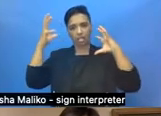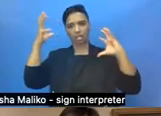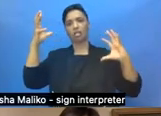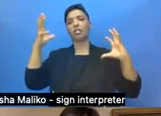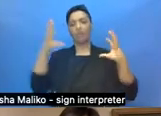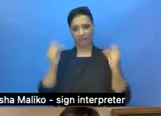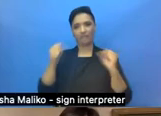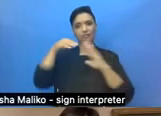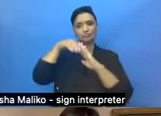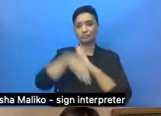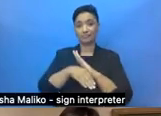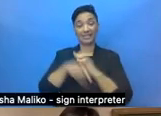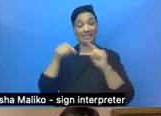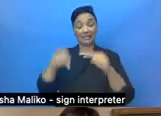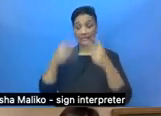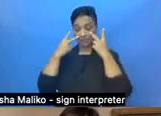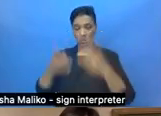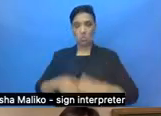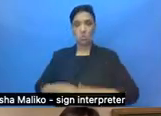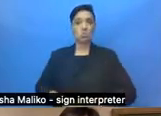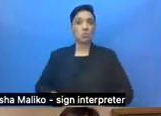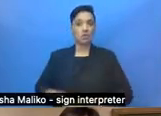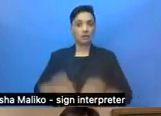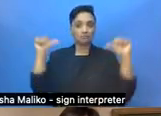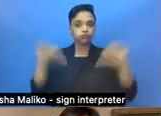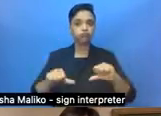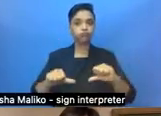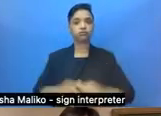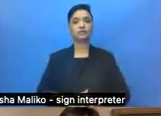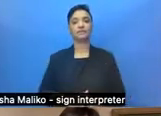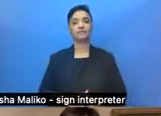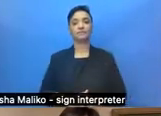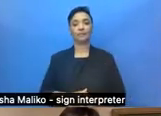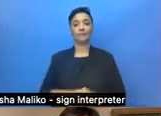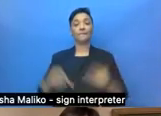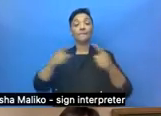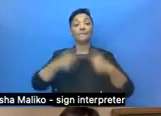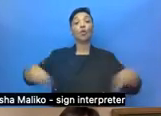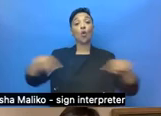is absolute abuse, not just neglect. Everyone in this room transferred from Donetsk?